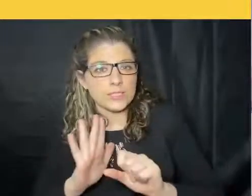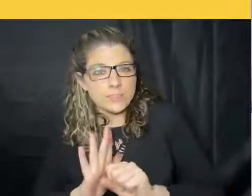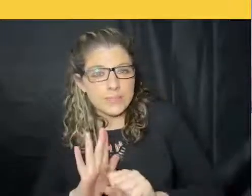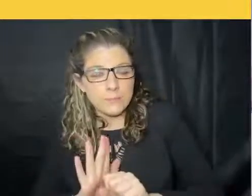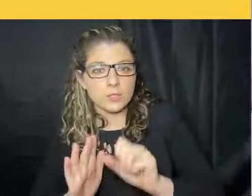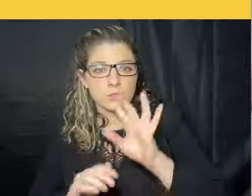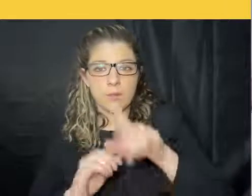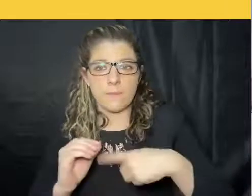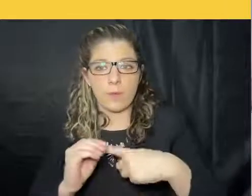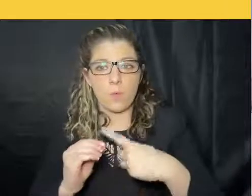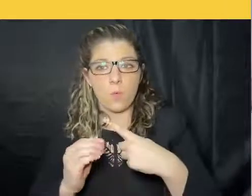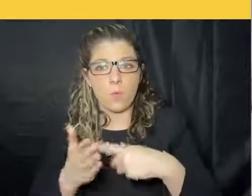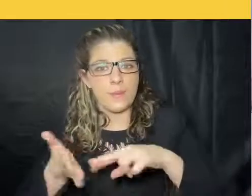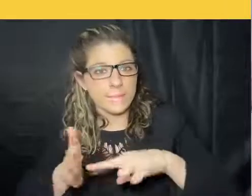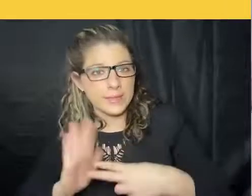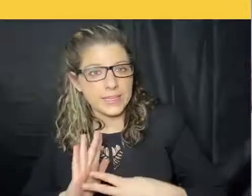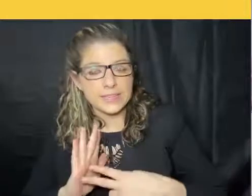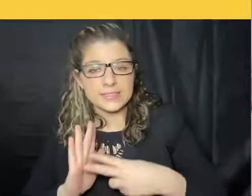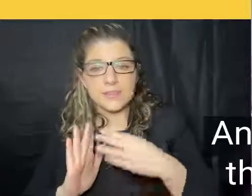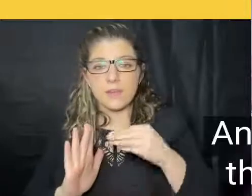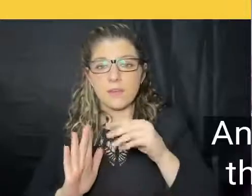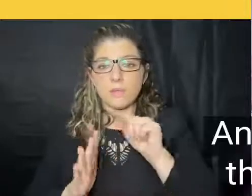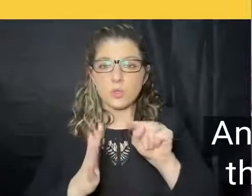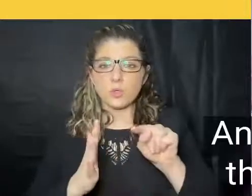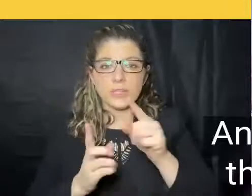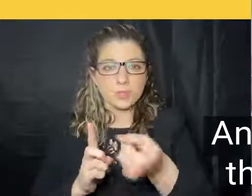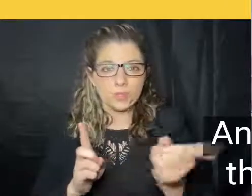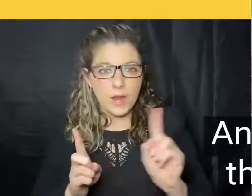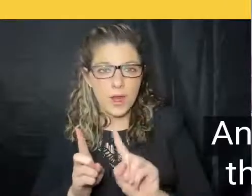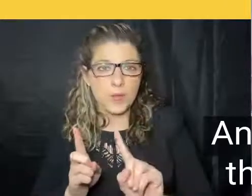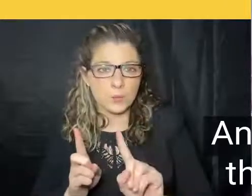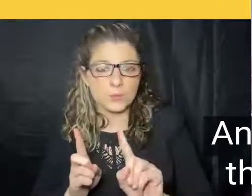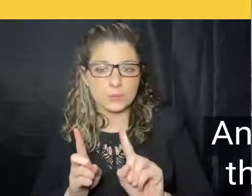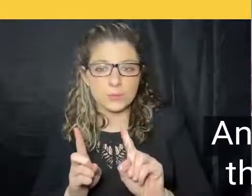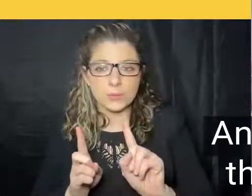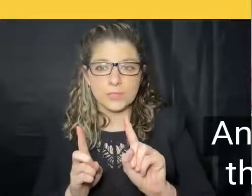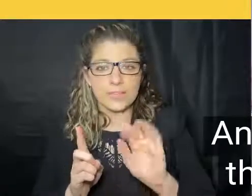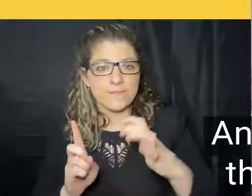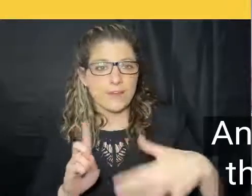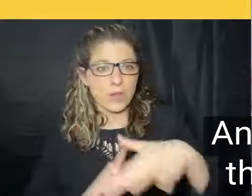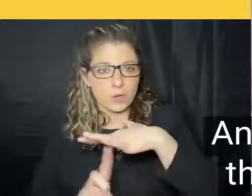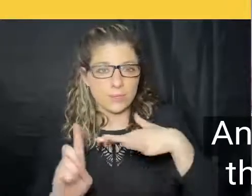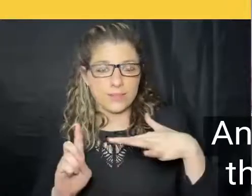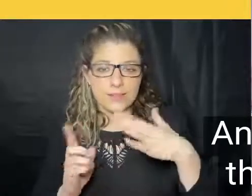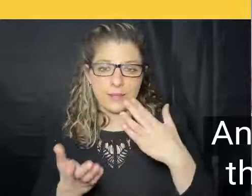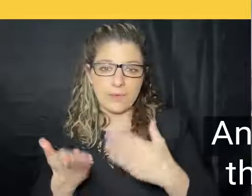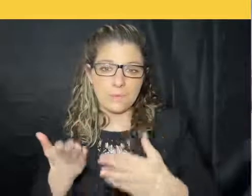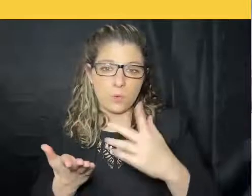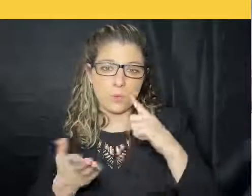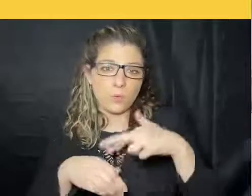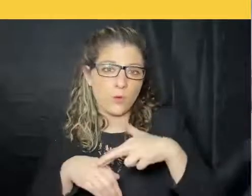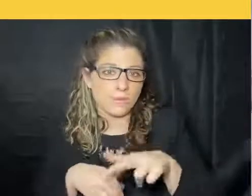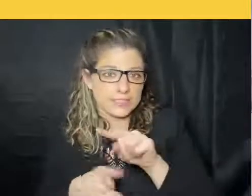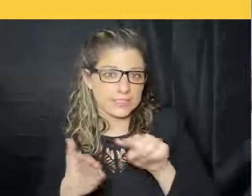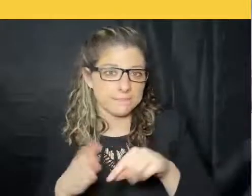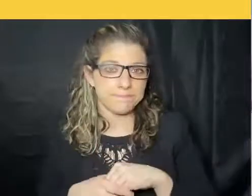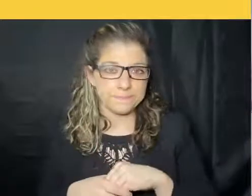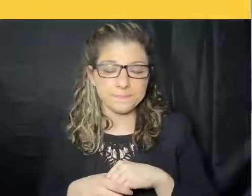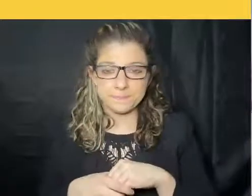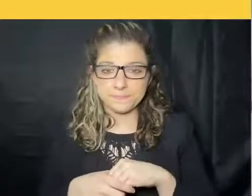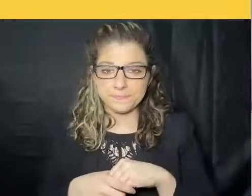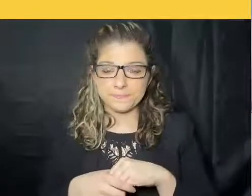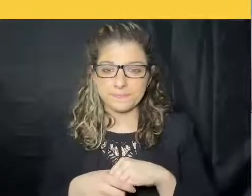to the symbols and talk about what the symbols mean and also point to the things around them in the environment that they might be